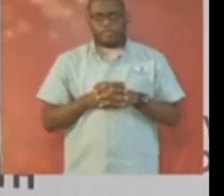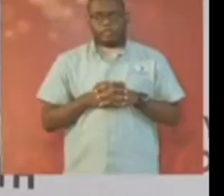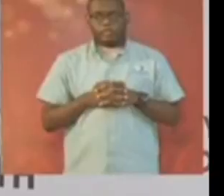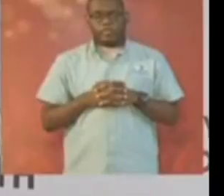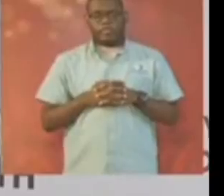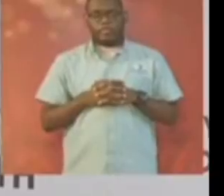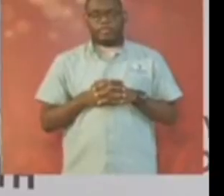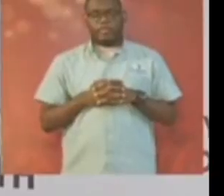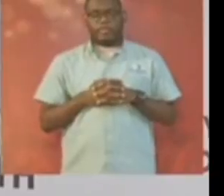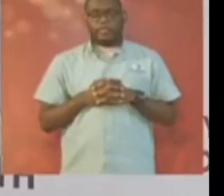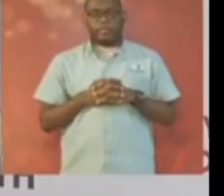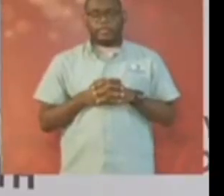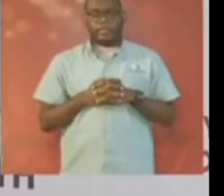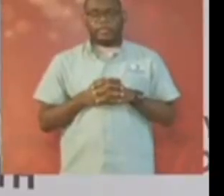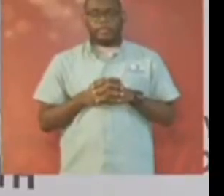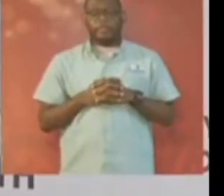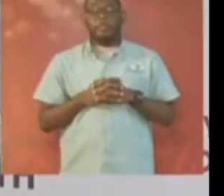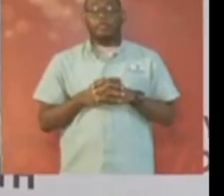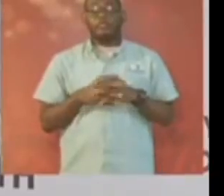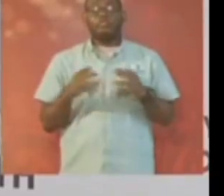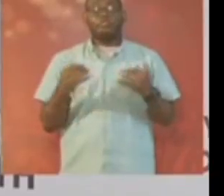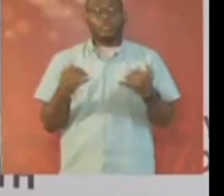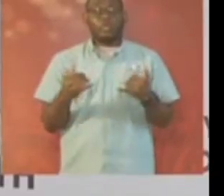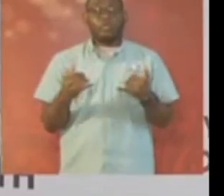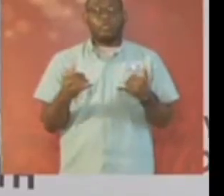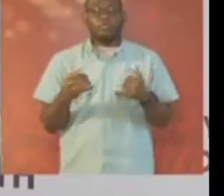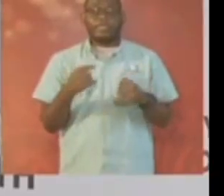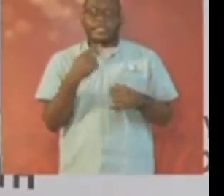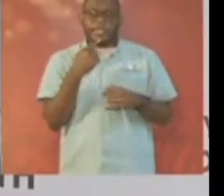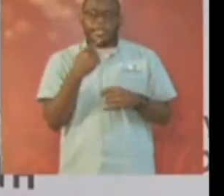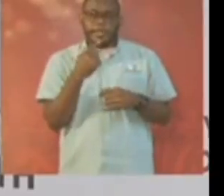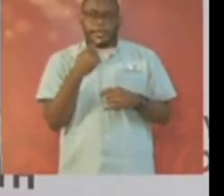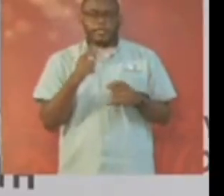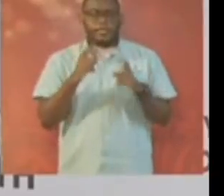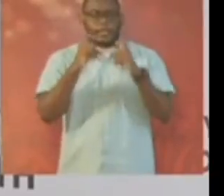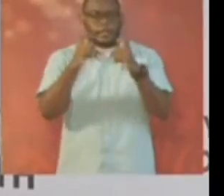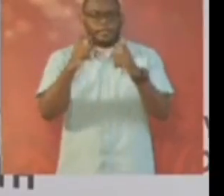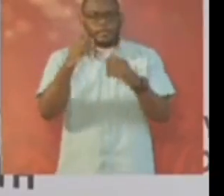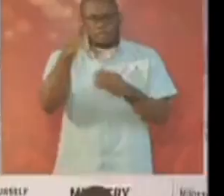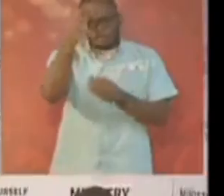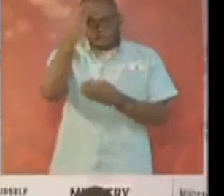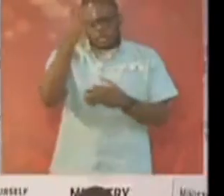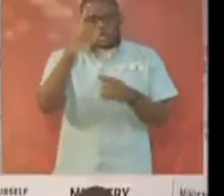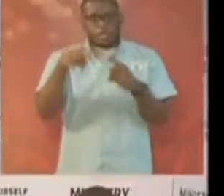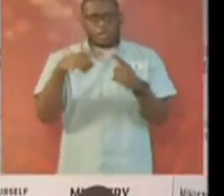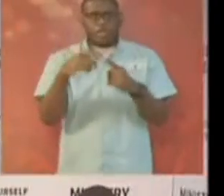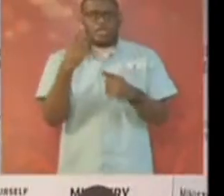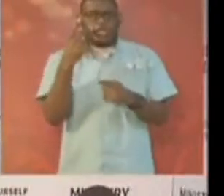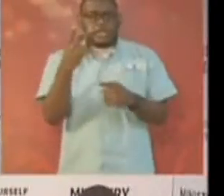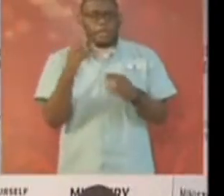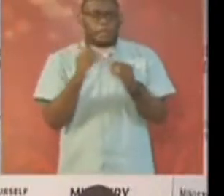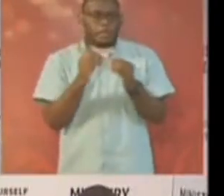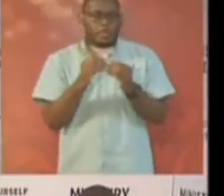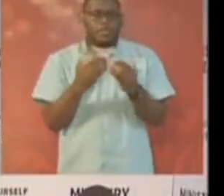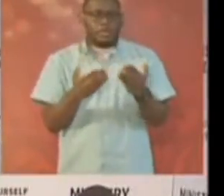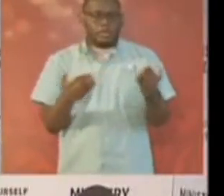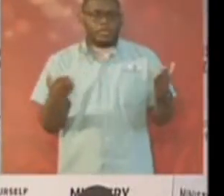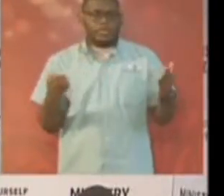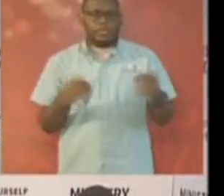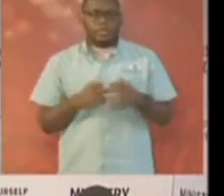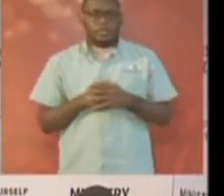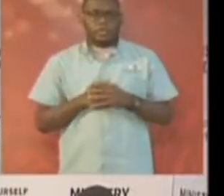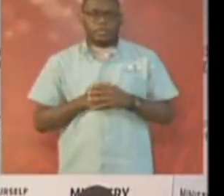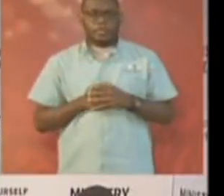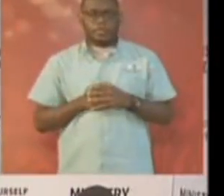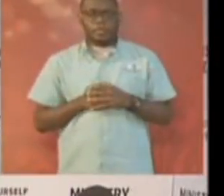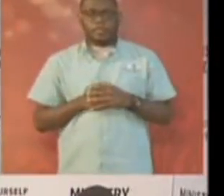As we see trends emerging, of course, we will update the population accordingly. I turn it back over to Mr. Alexander. Thank you